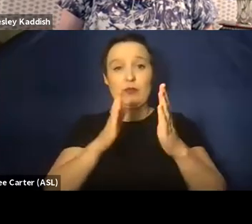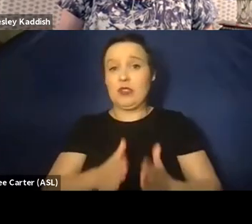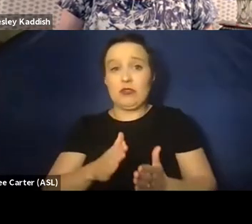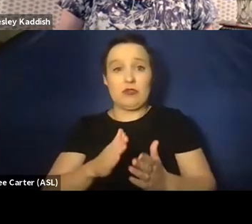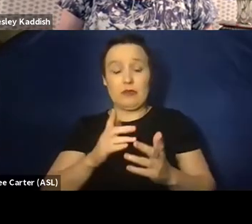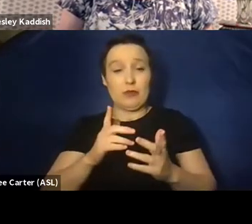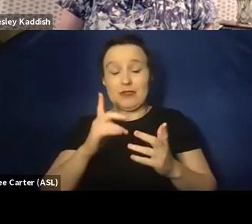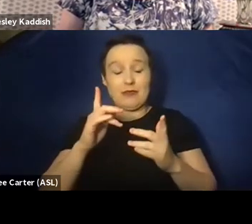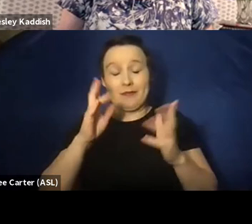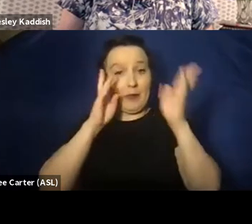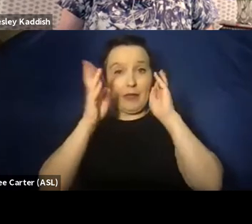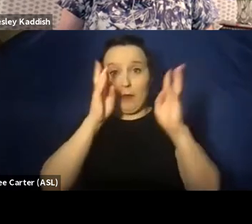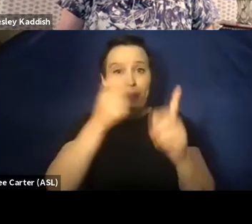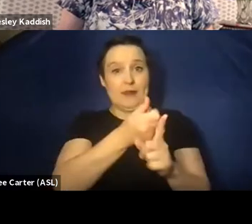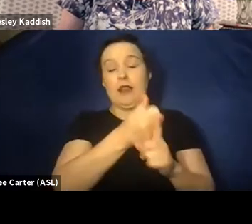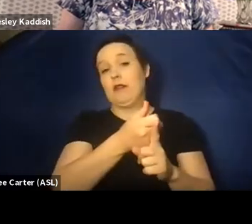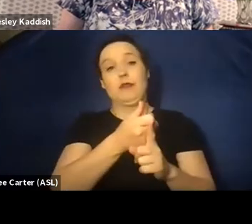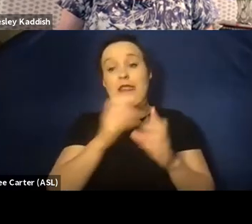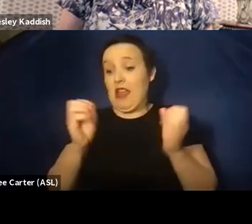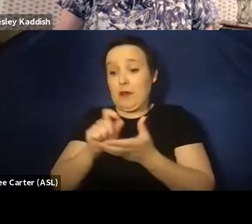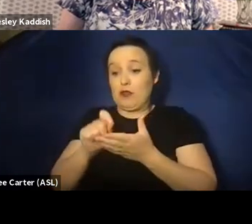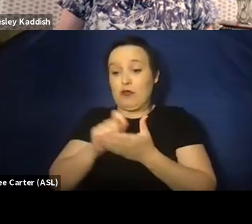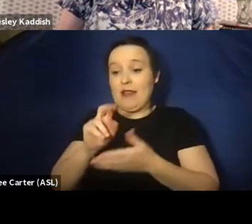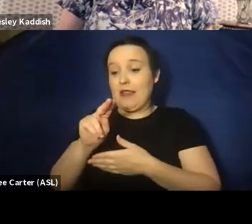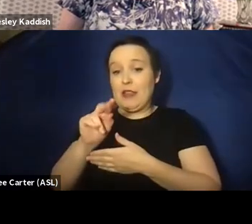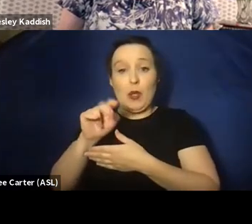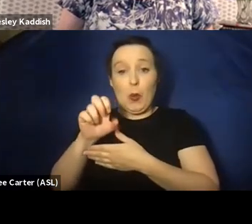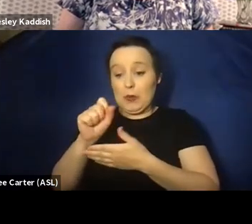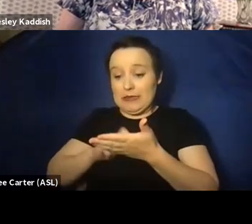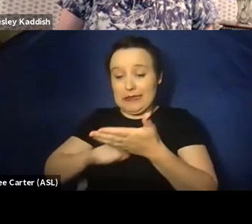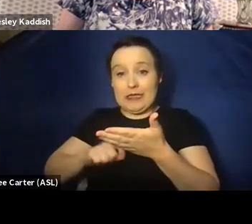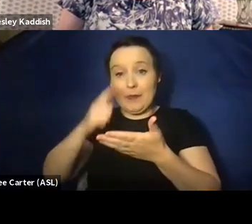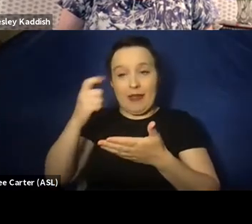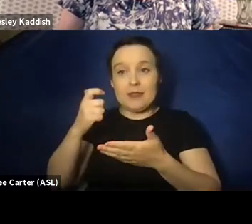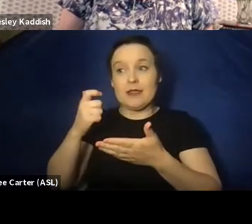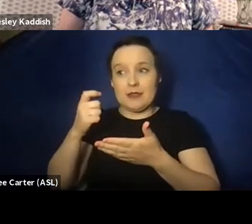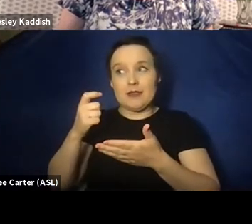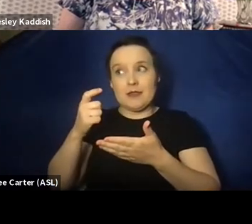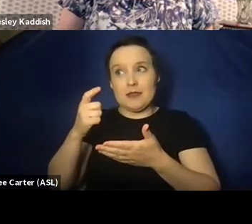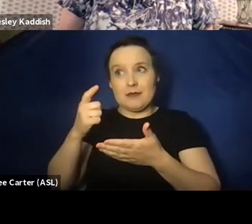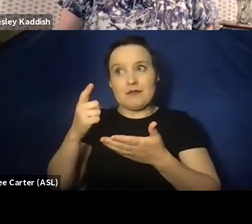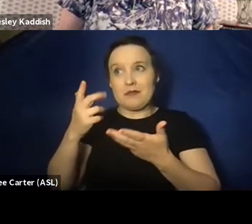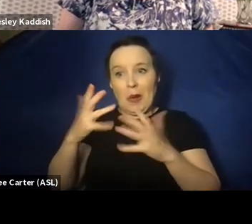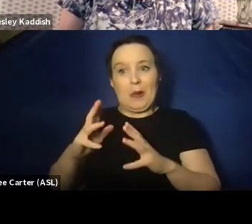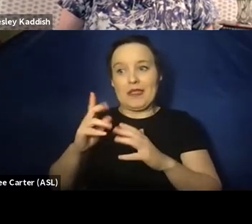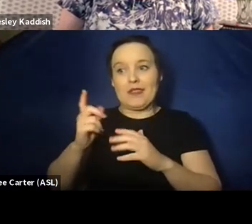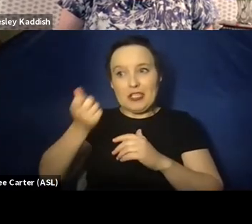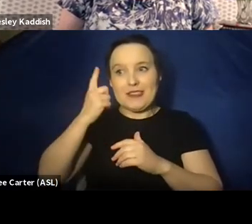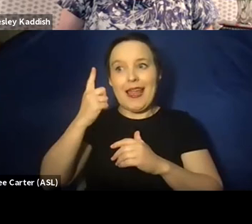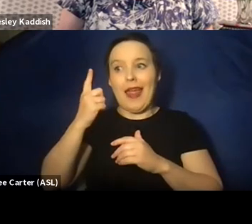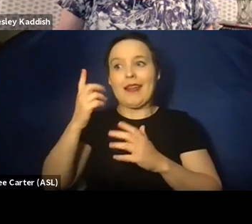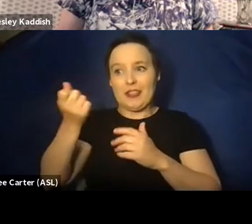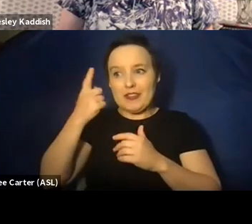in the part specifically because the assumption was made that players understood the grammar, players understood their role